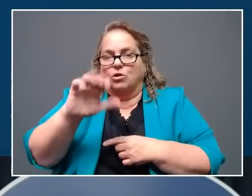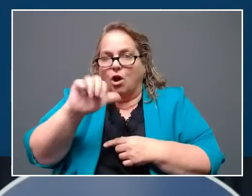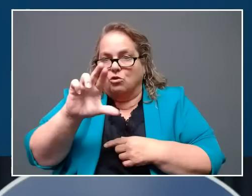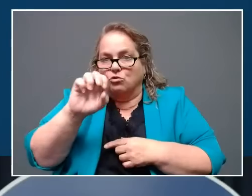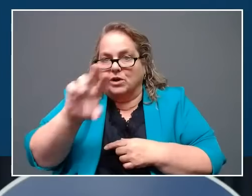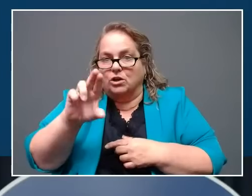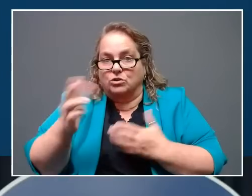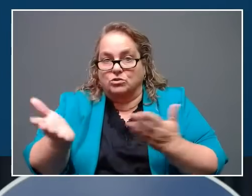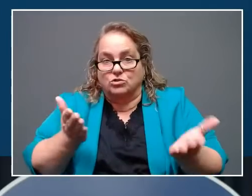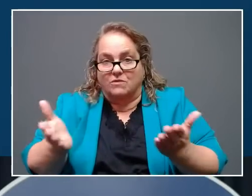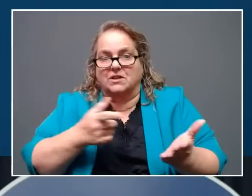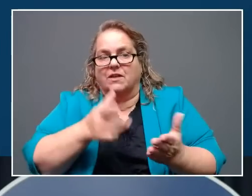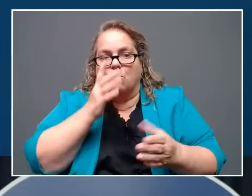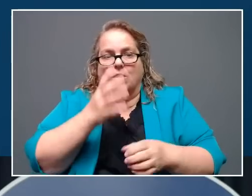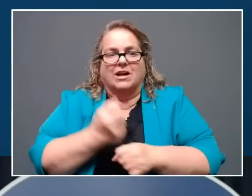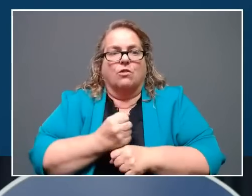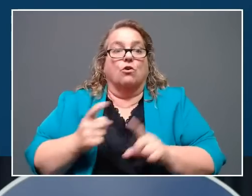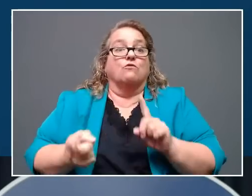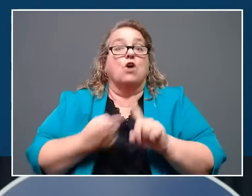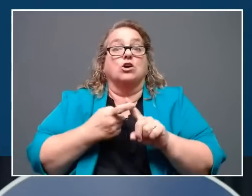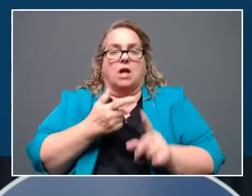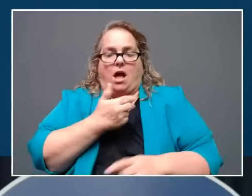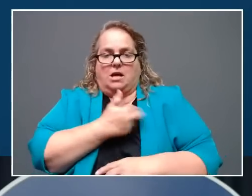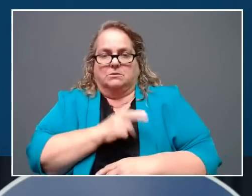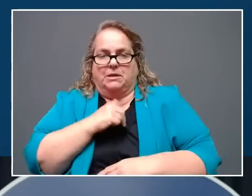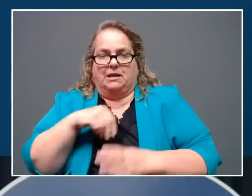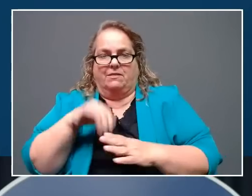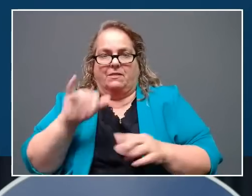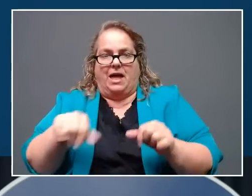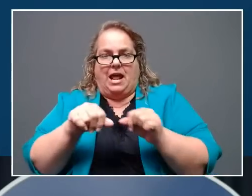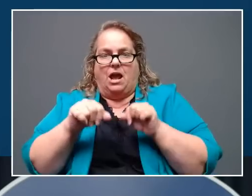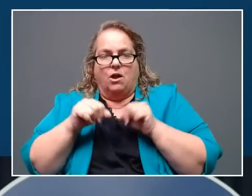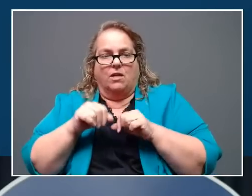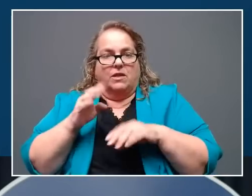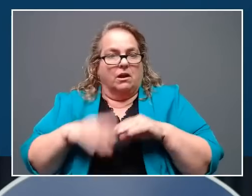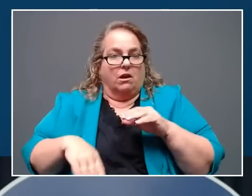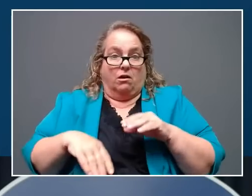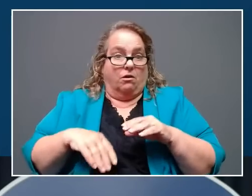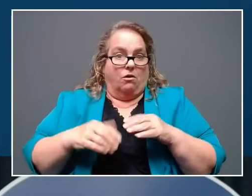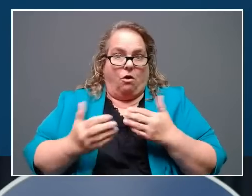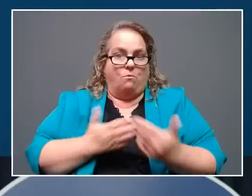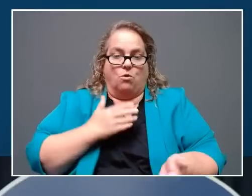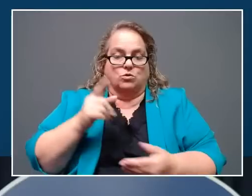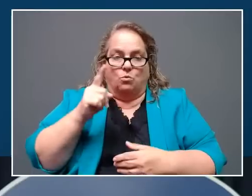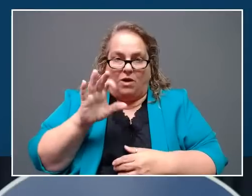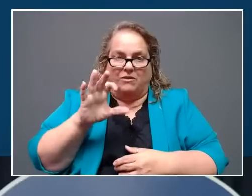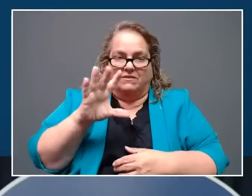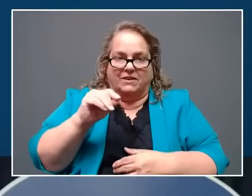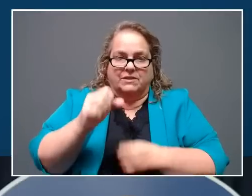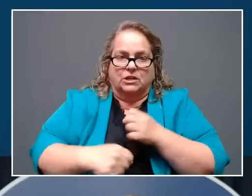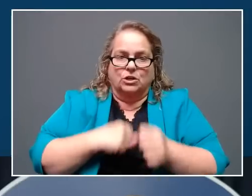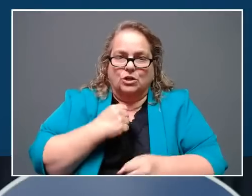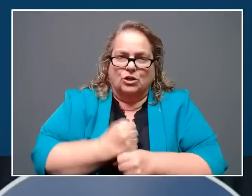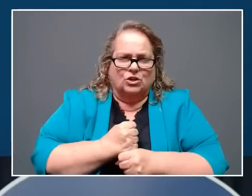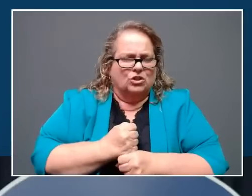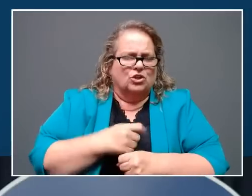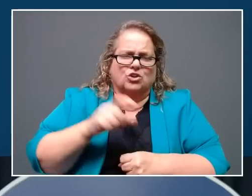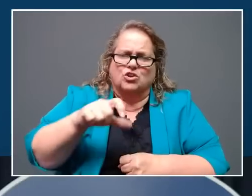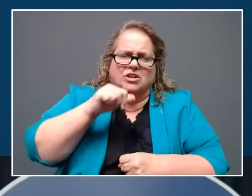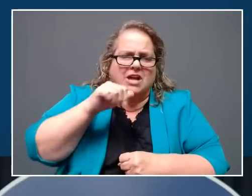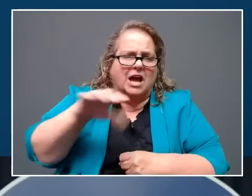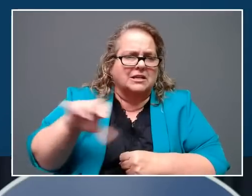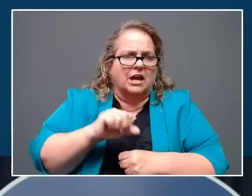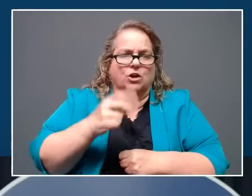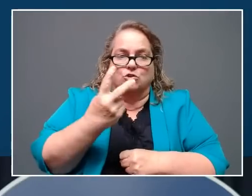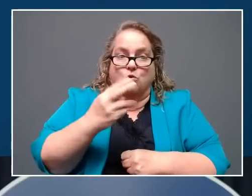the first hospital in that area in almost 150 years. You shouldn't have to take 2 to 3 buses to